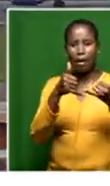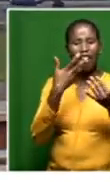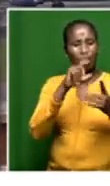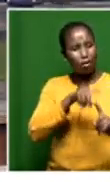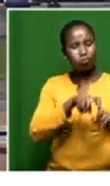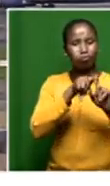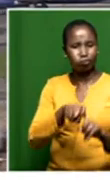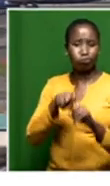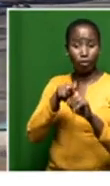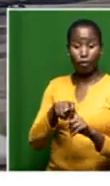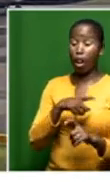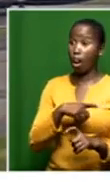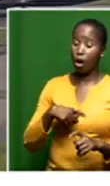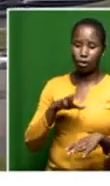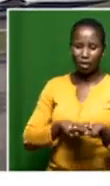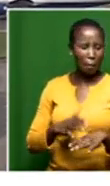end?